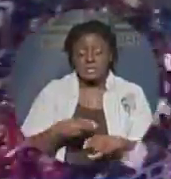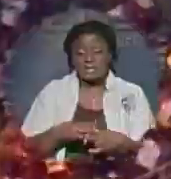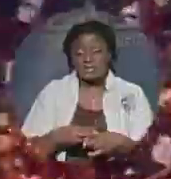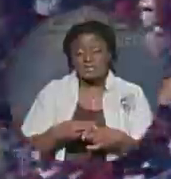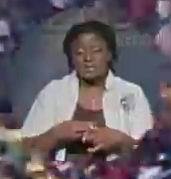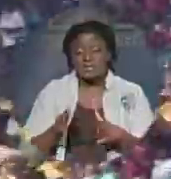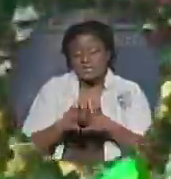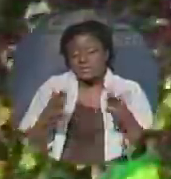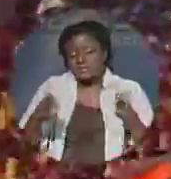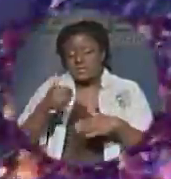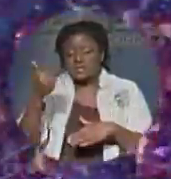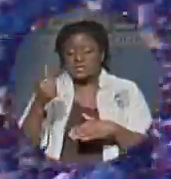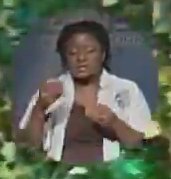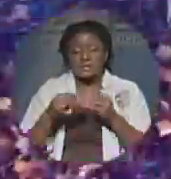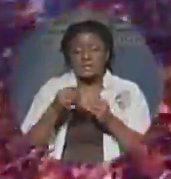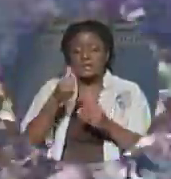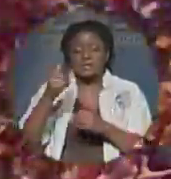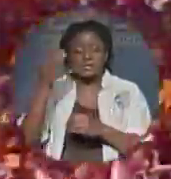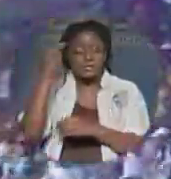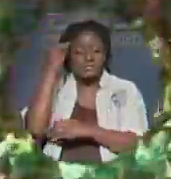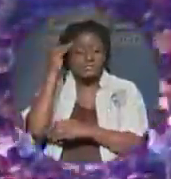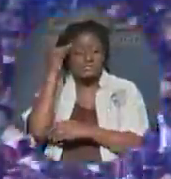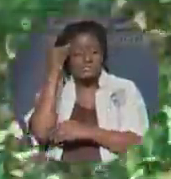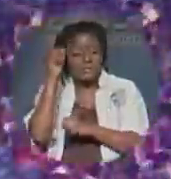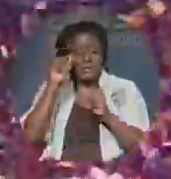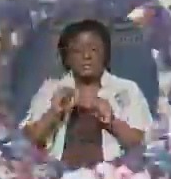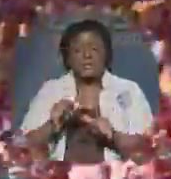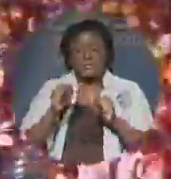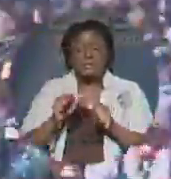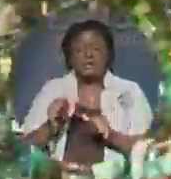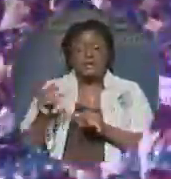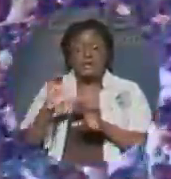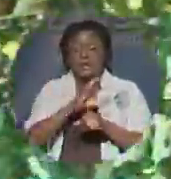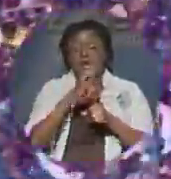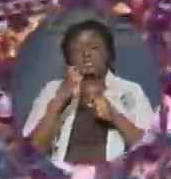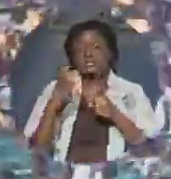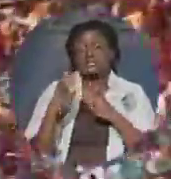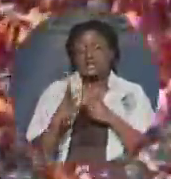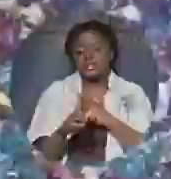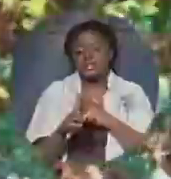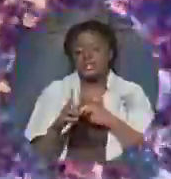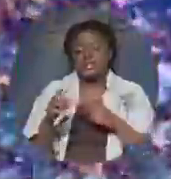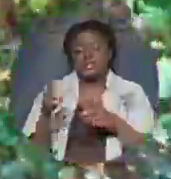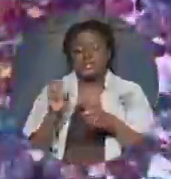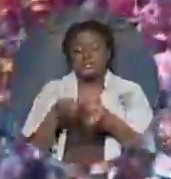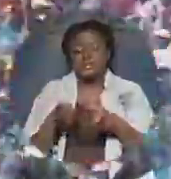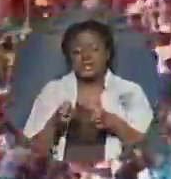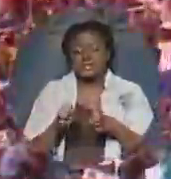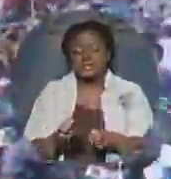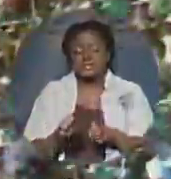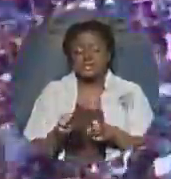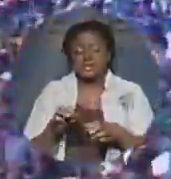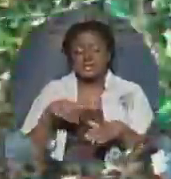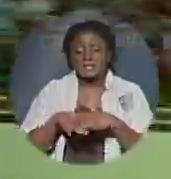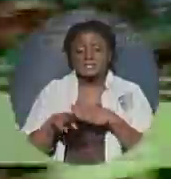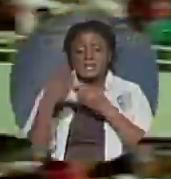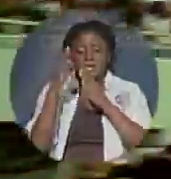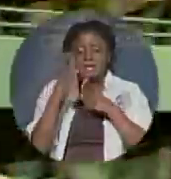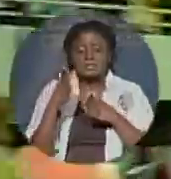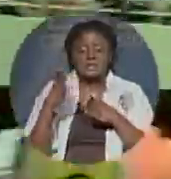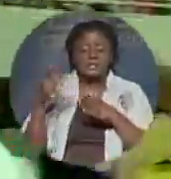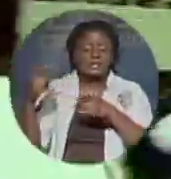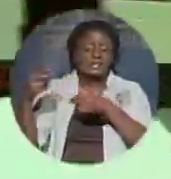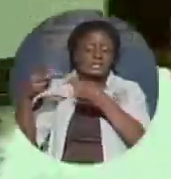and most memorable cultural event in Bahamian history. A proud resident, Nicole Archer, was happy to be among the more